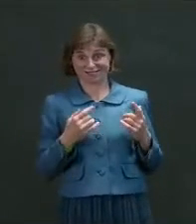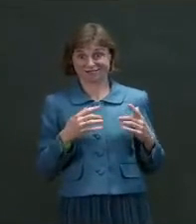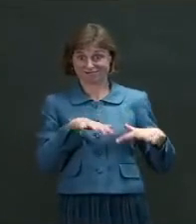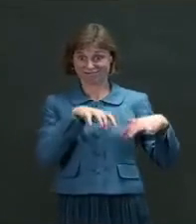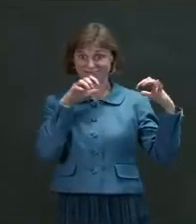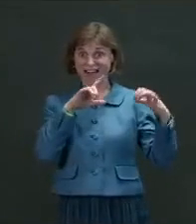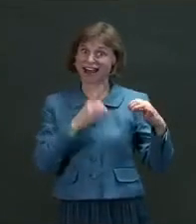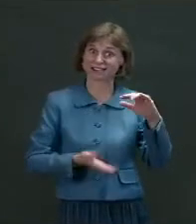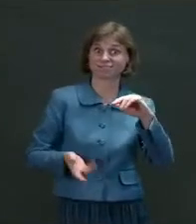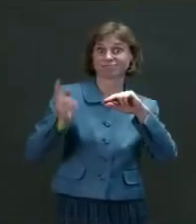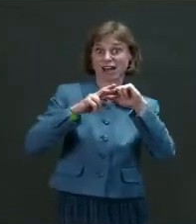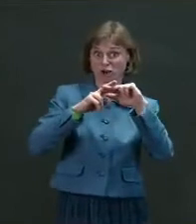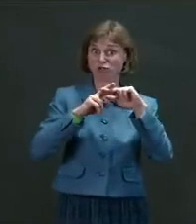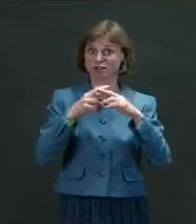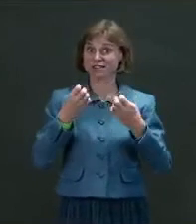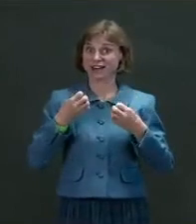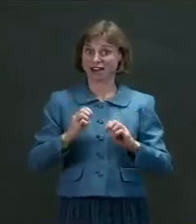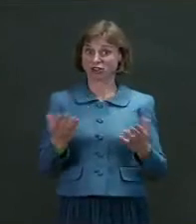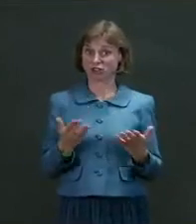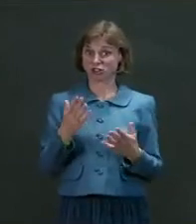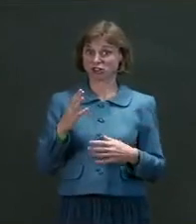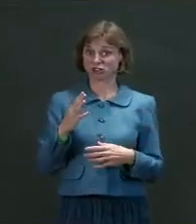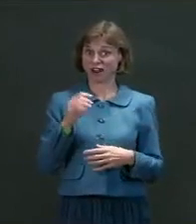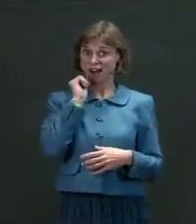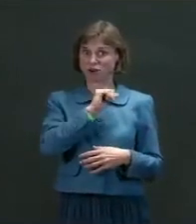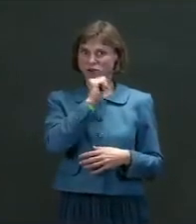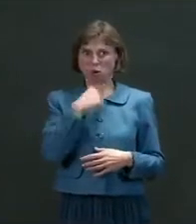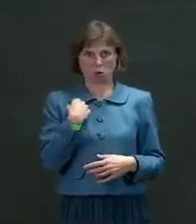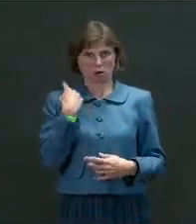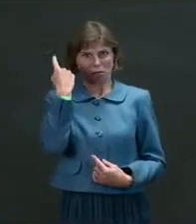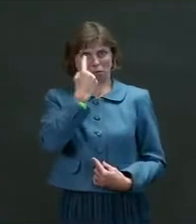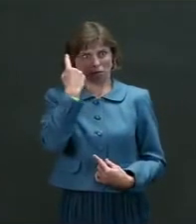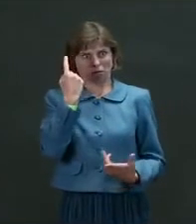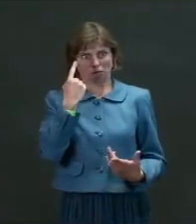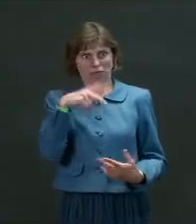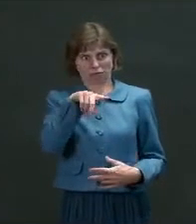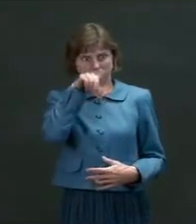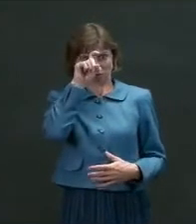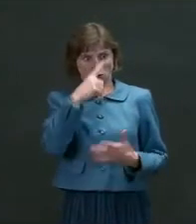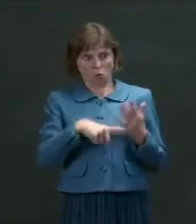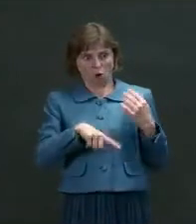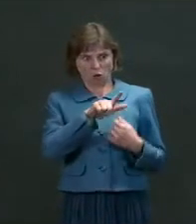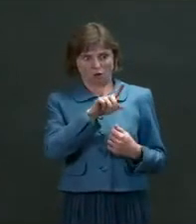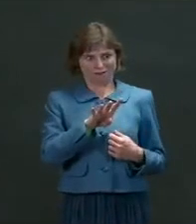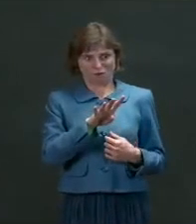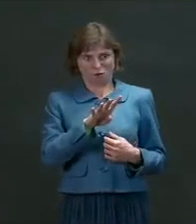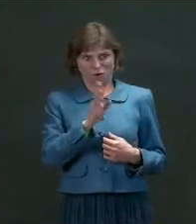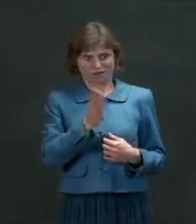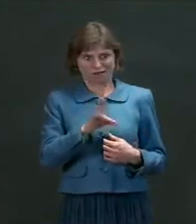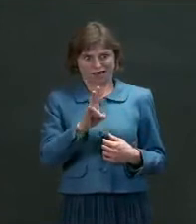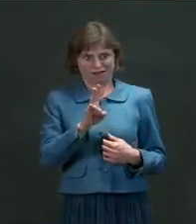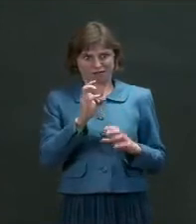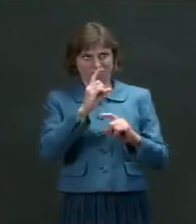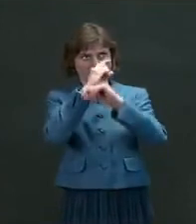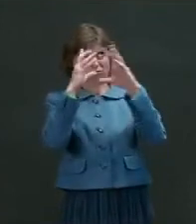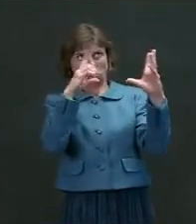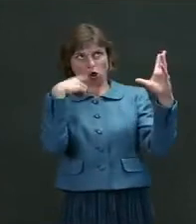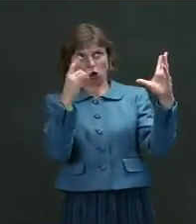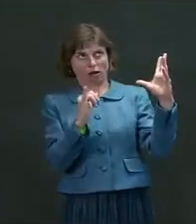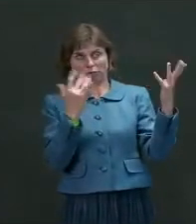Arizona. And we weren't sure what a 24/7 site would look like. We weren't sure that we would have the demand that we needed.